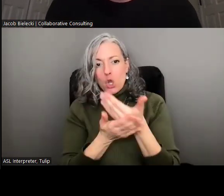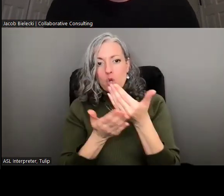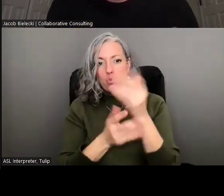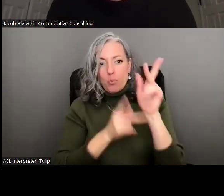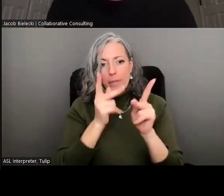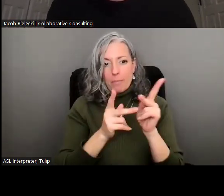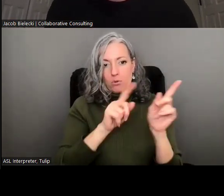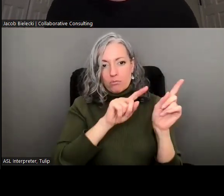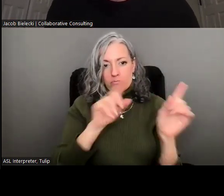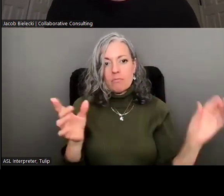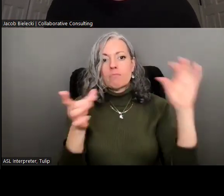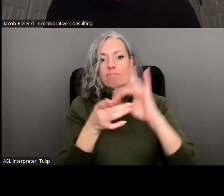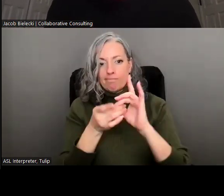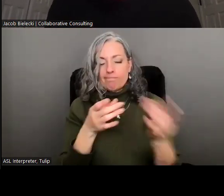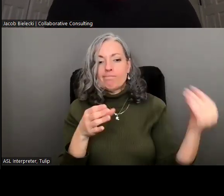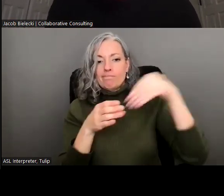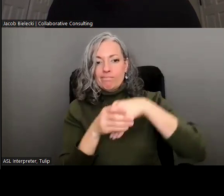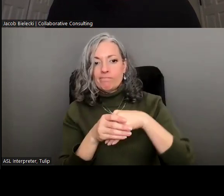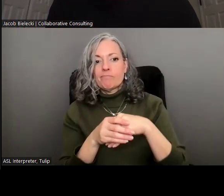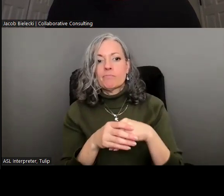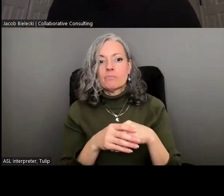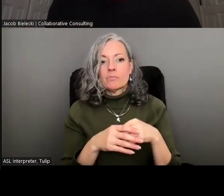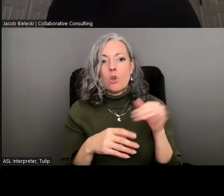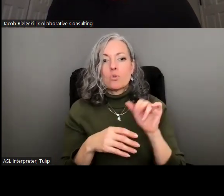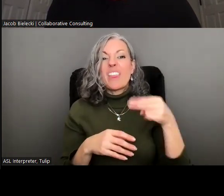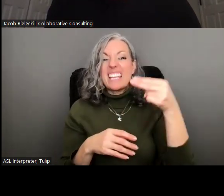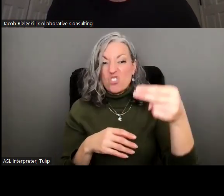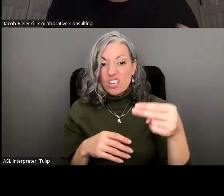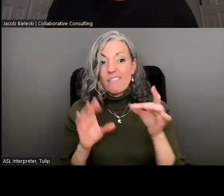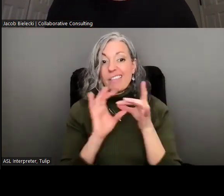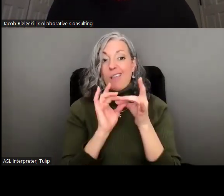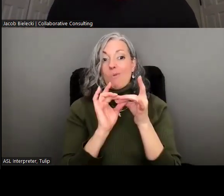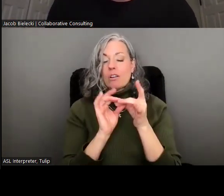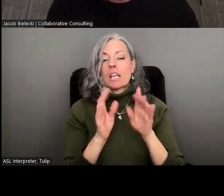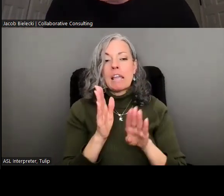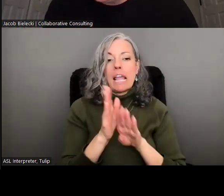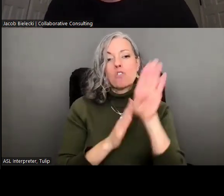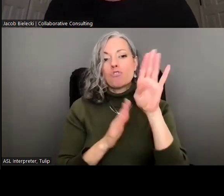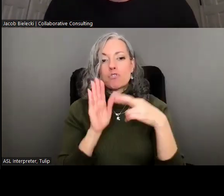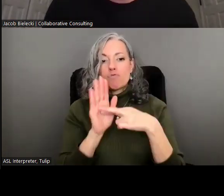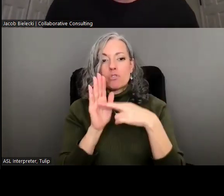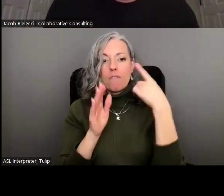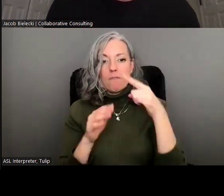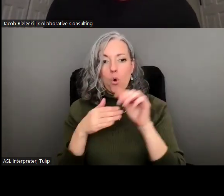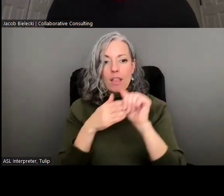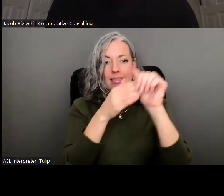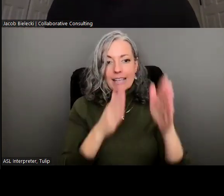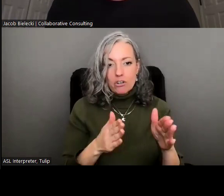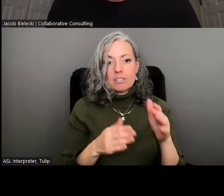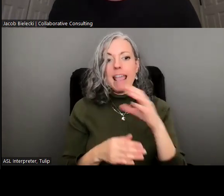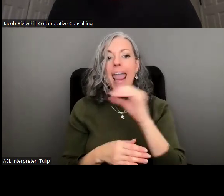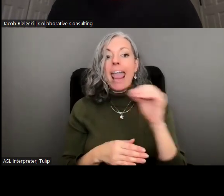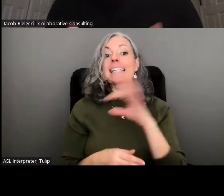of the network and the history of the network. There are increased resources for leaders and for staff